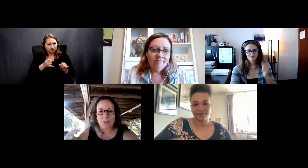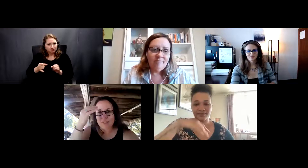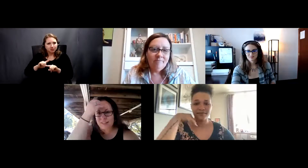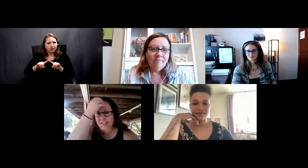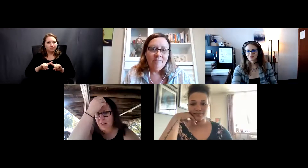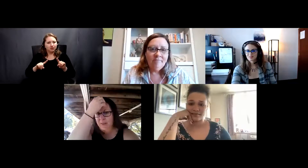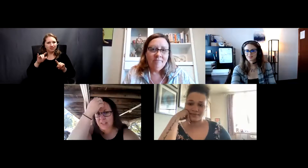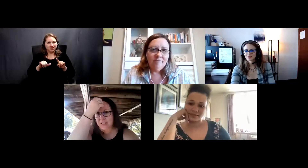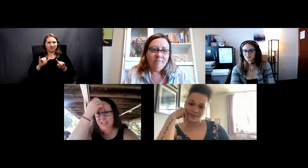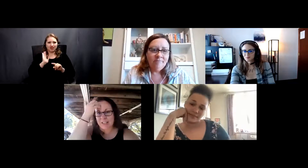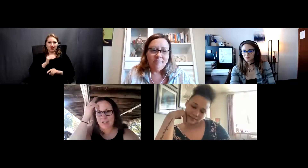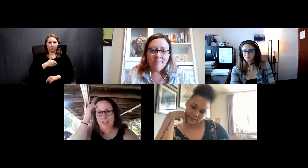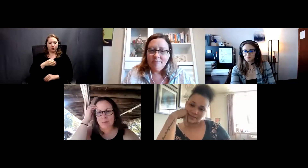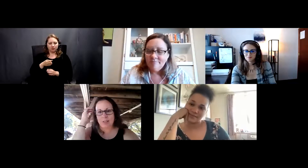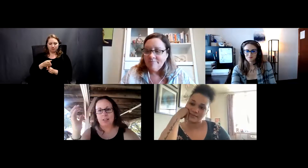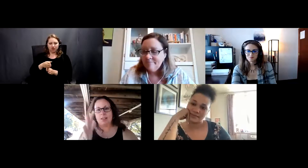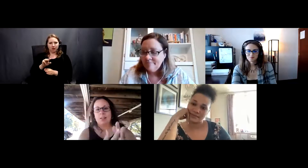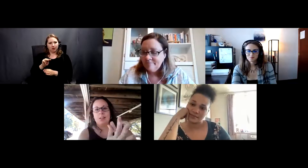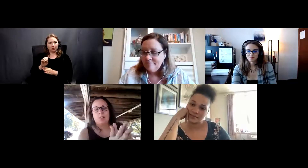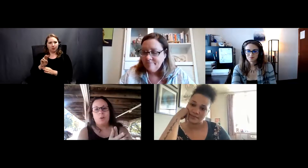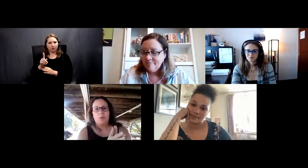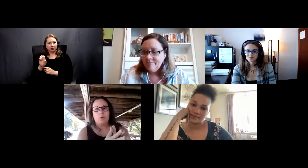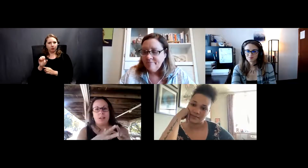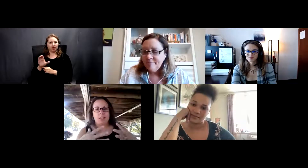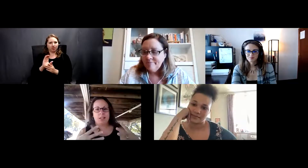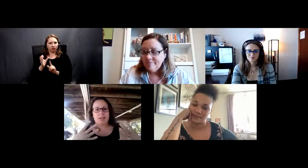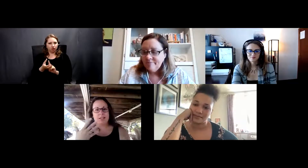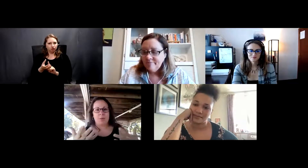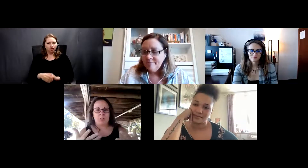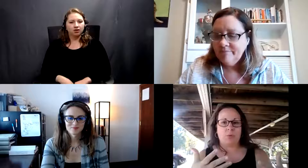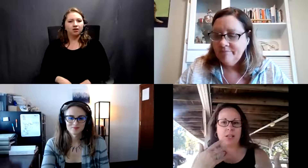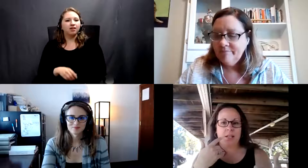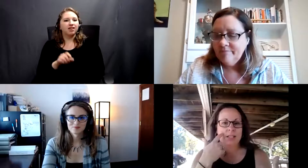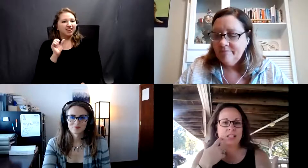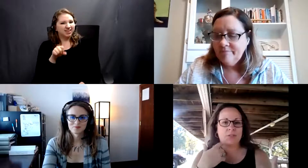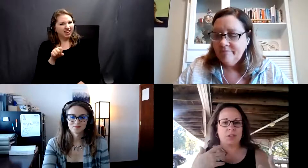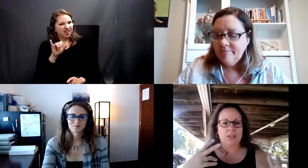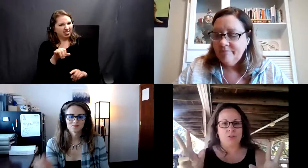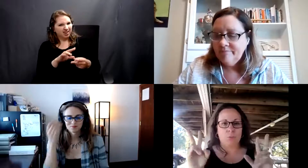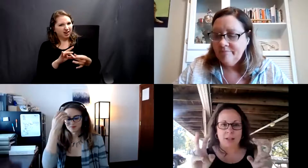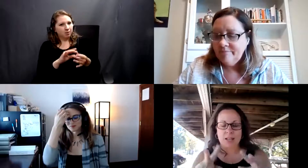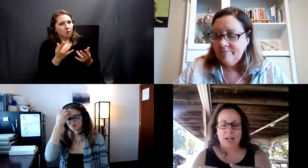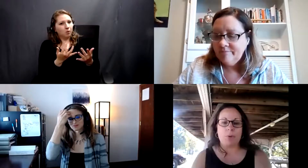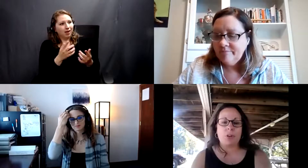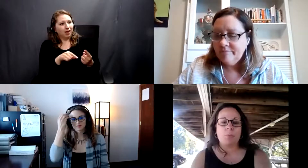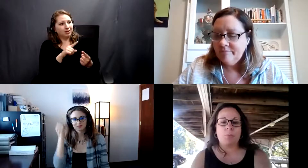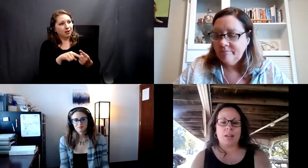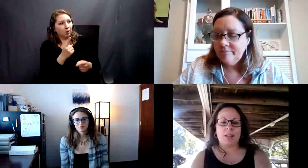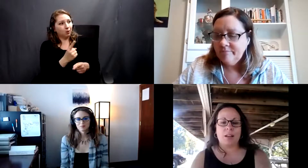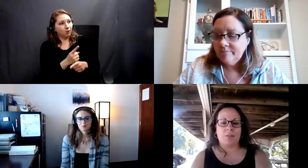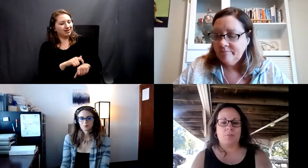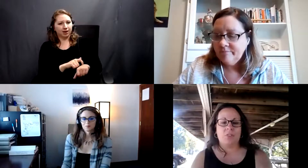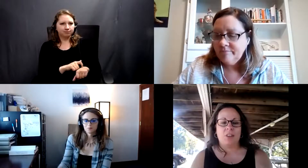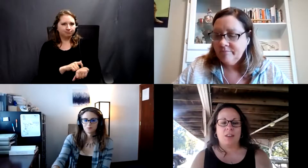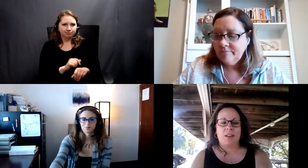Yeah. Thank you. See, Anna mentions that too, like with the whole waiting until the time is right and stuff, and like there's no right time.